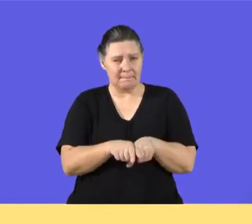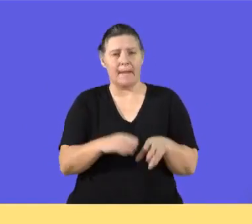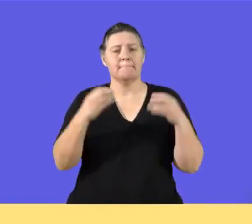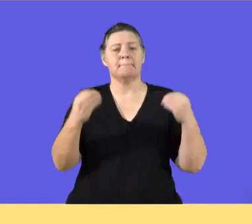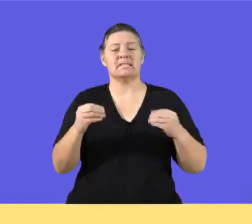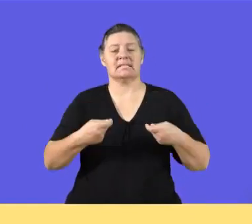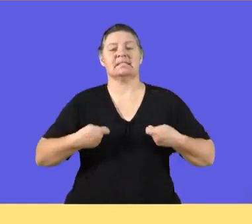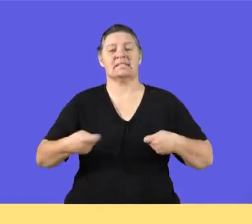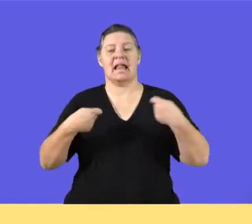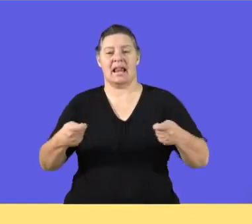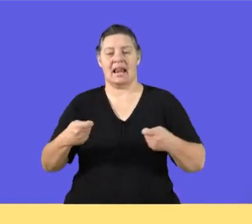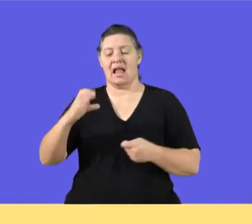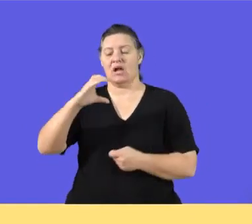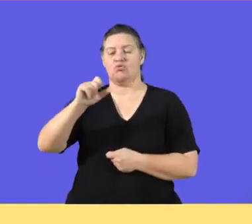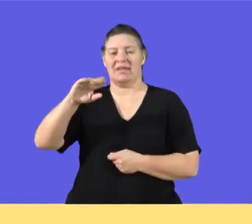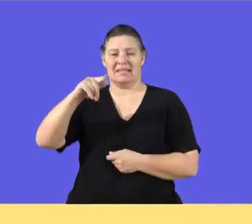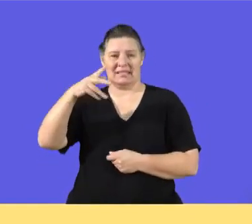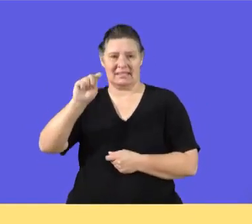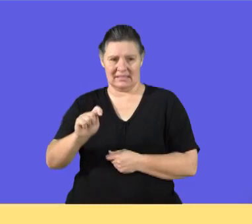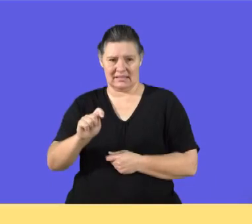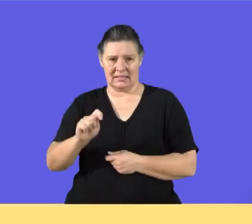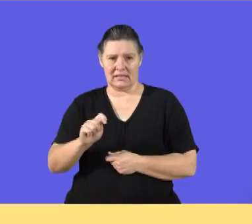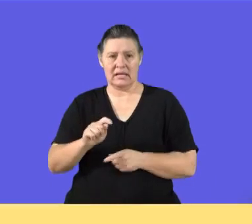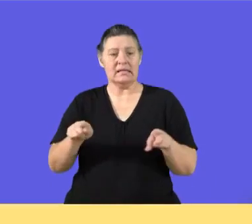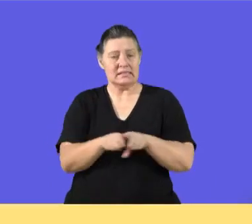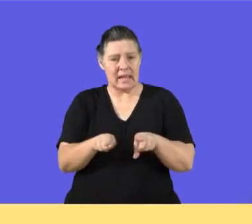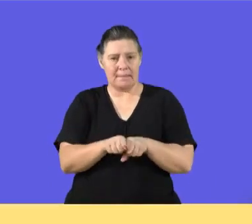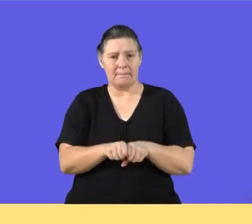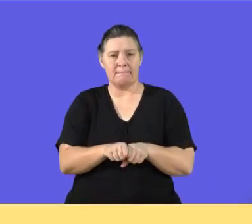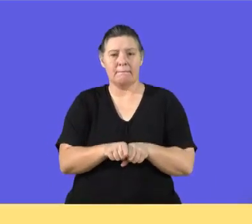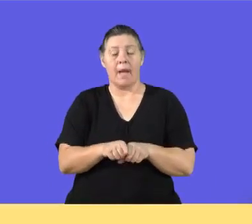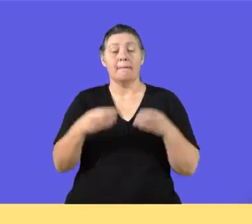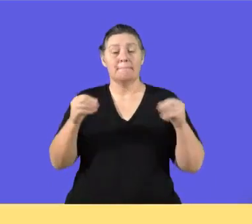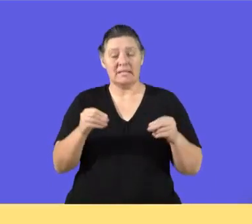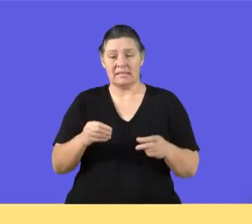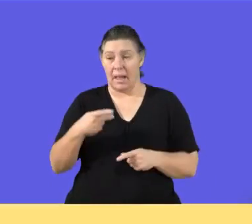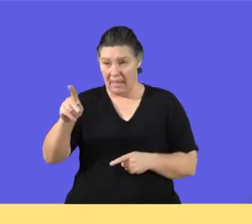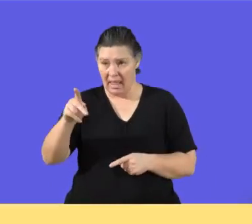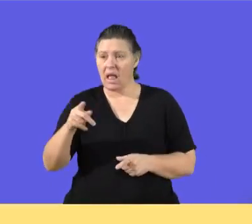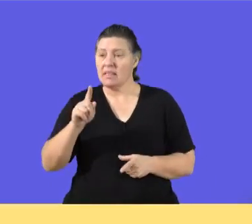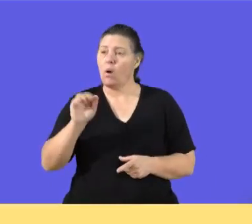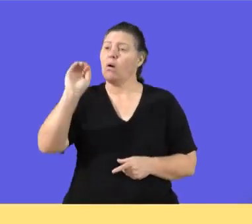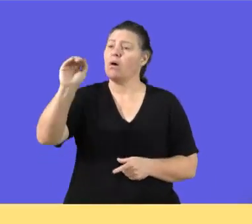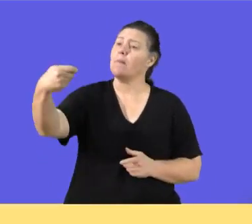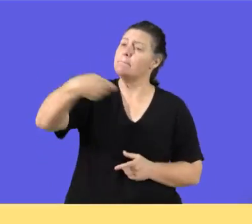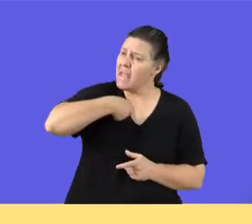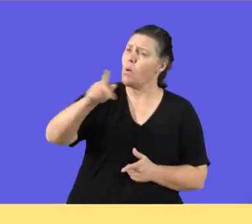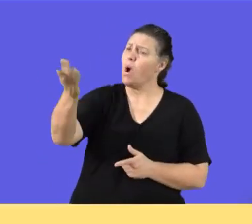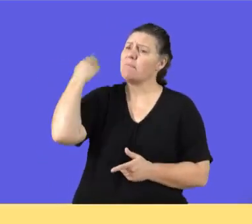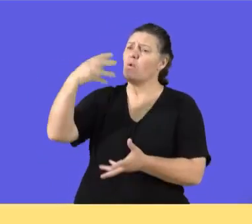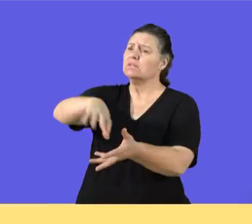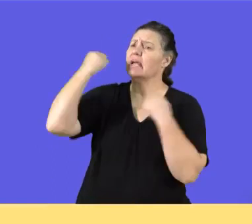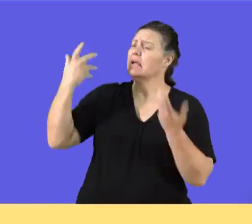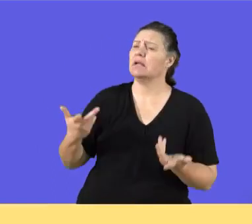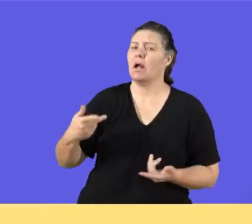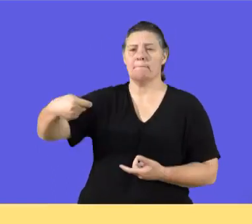already know that a business can sell goods on credit, and that the business may also not be able to collect all the money